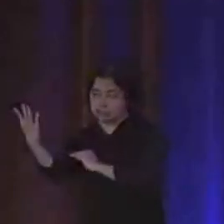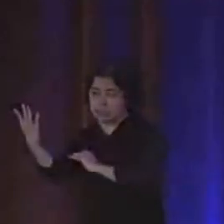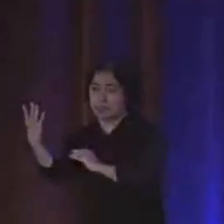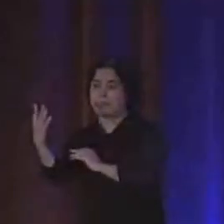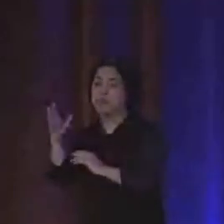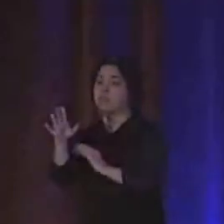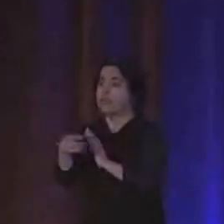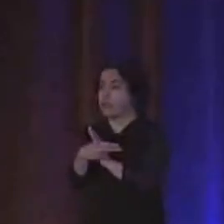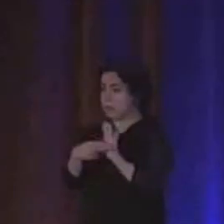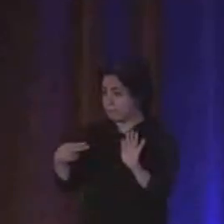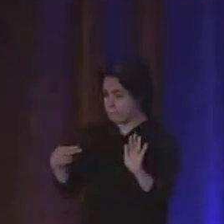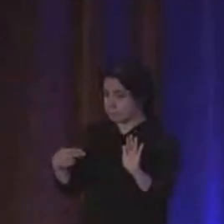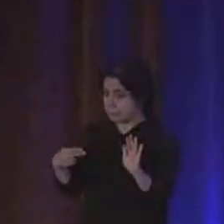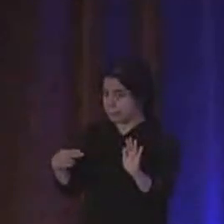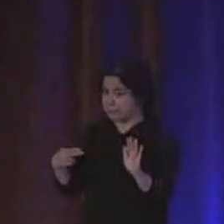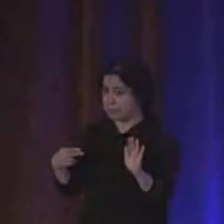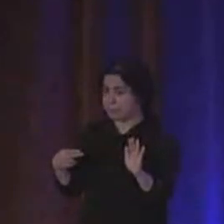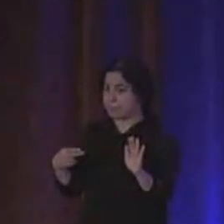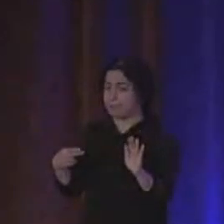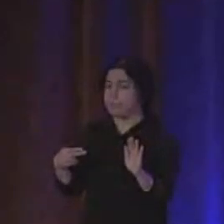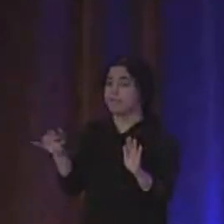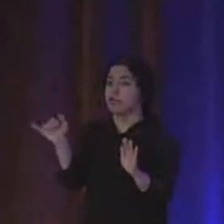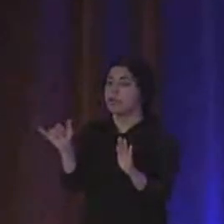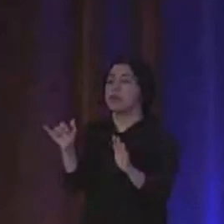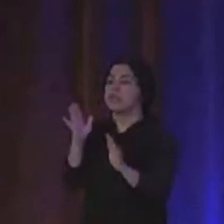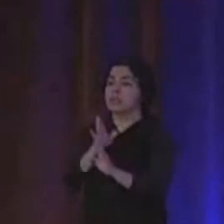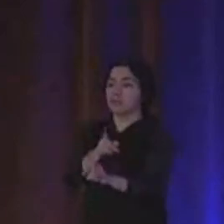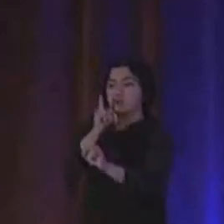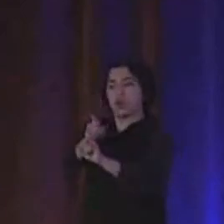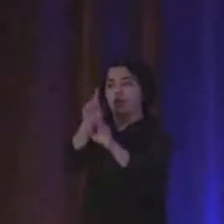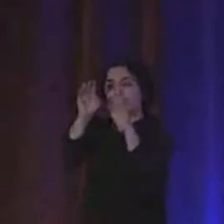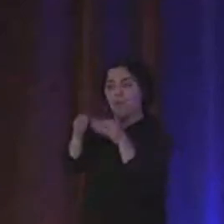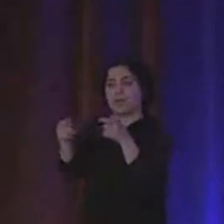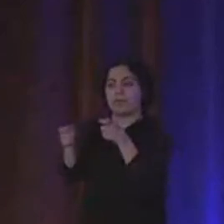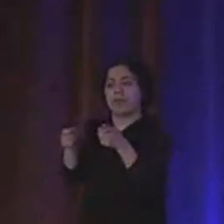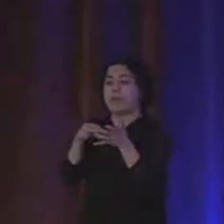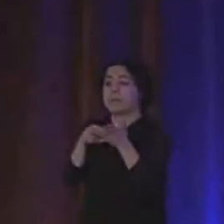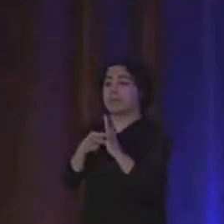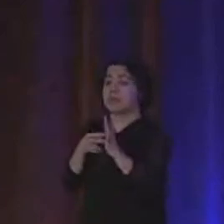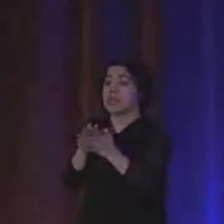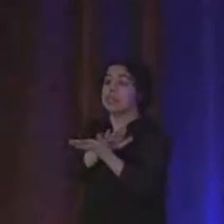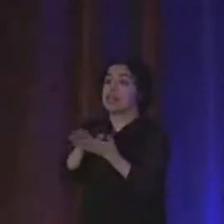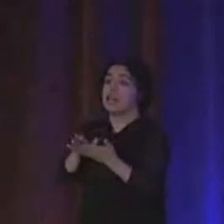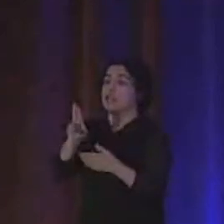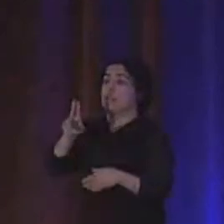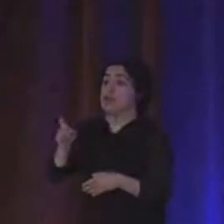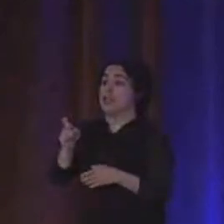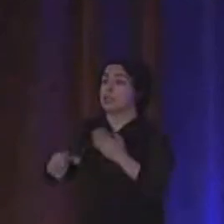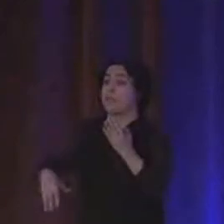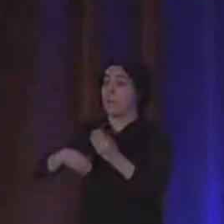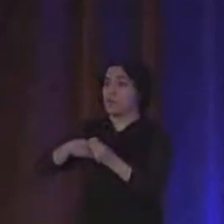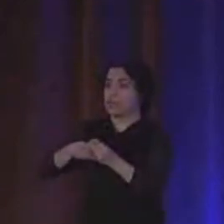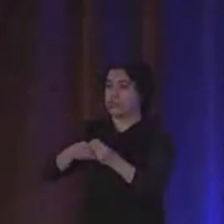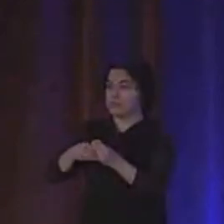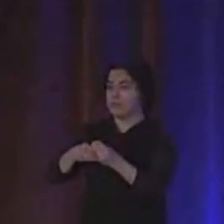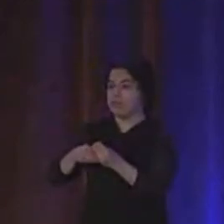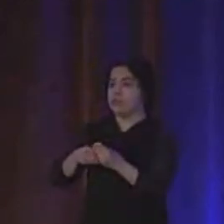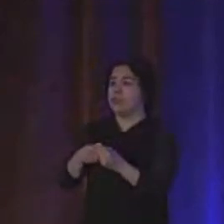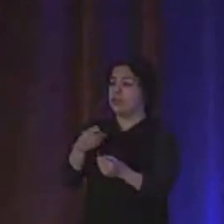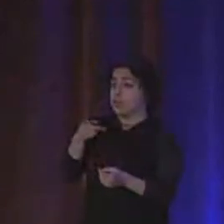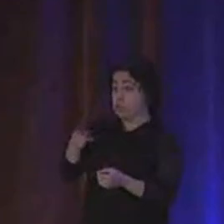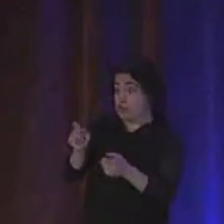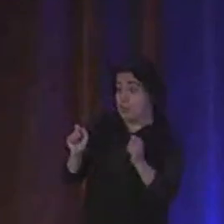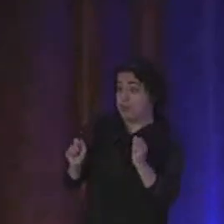in your labels, and do some targeted focus management. And what I mean by this is the nice UX bonus where you can